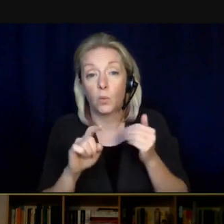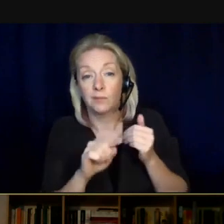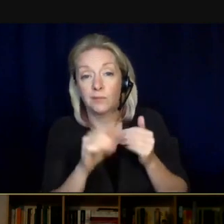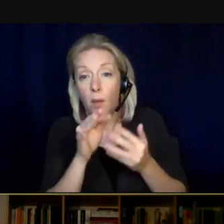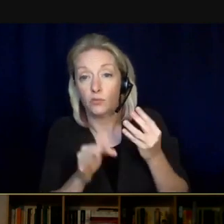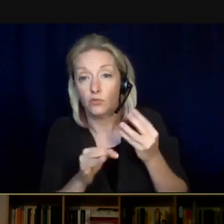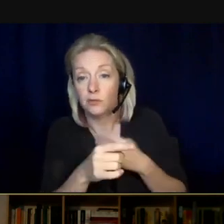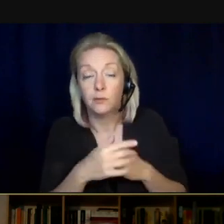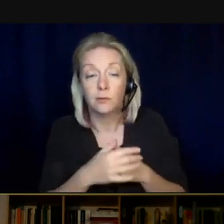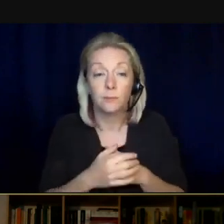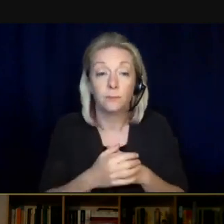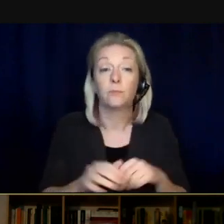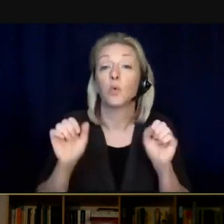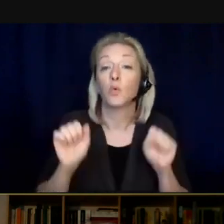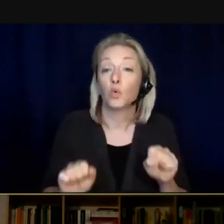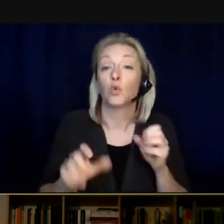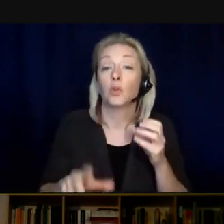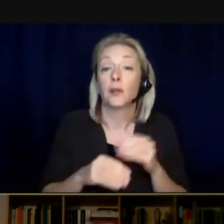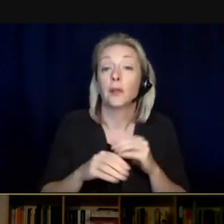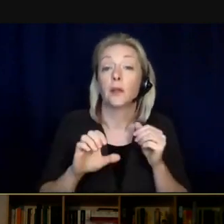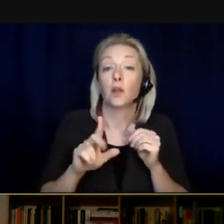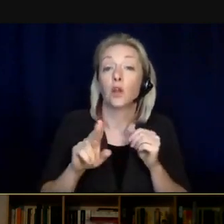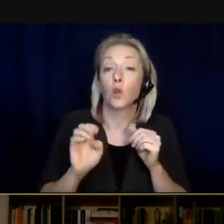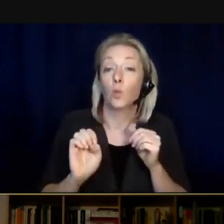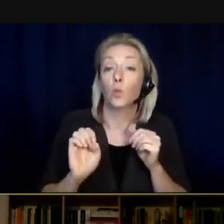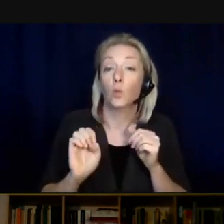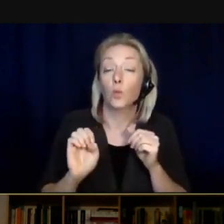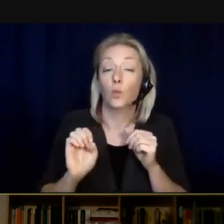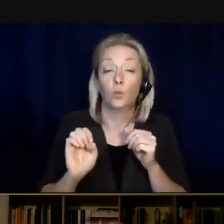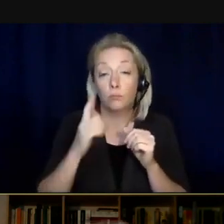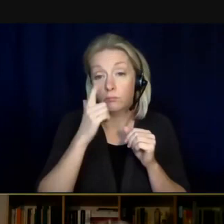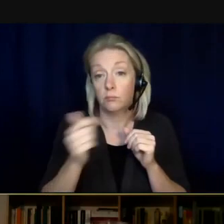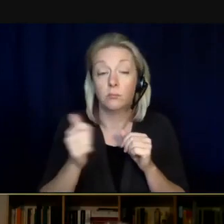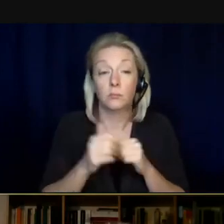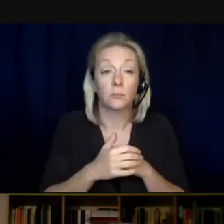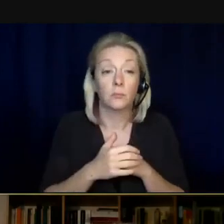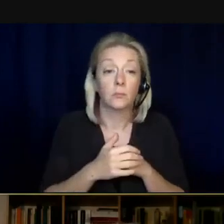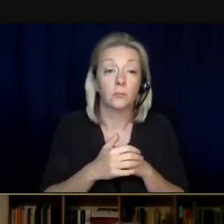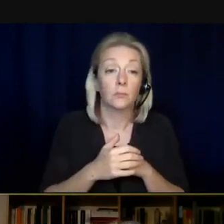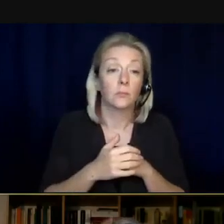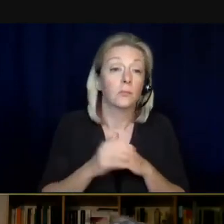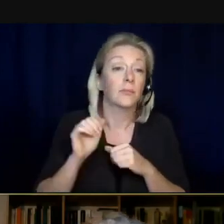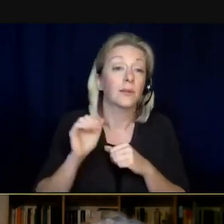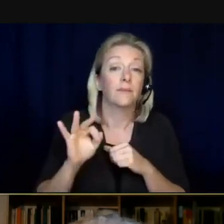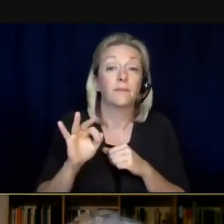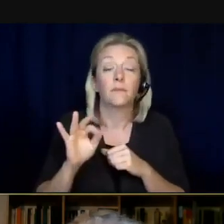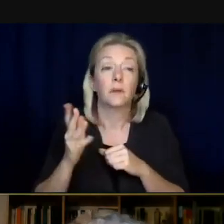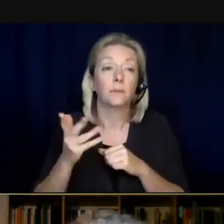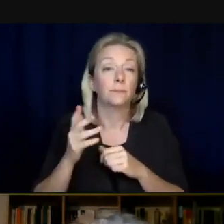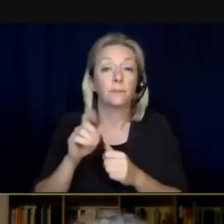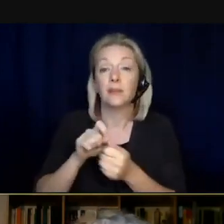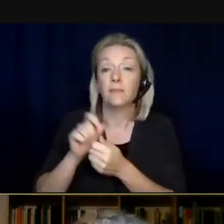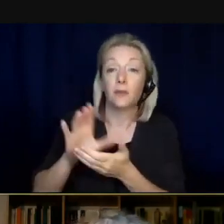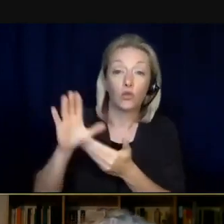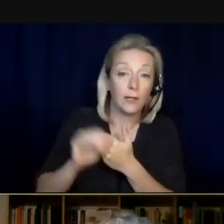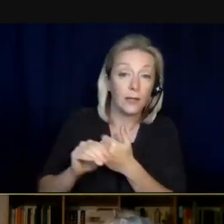You can put in the clues here, write whatever you want. So if you're working on a specific curriculum and you